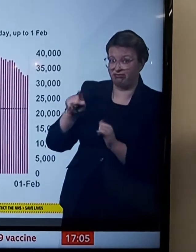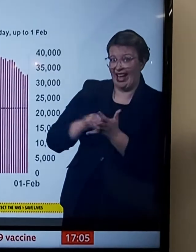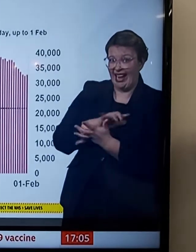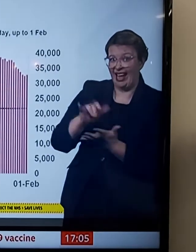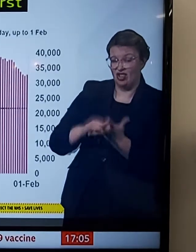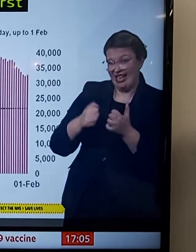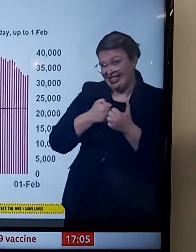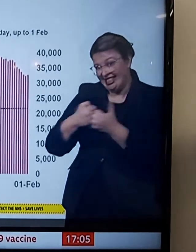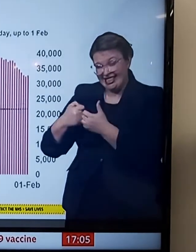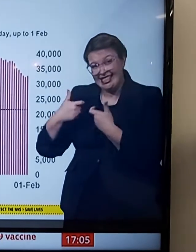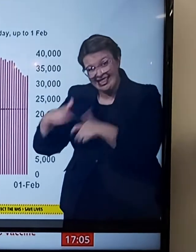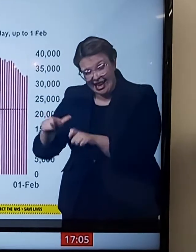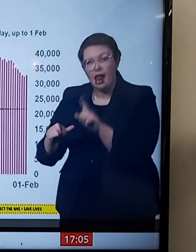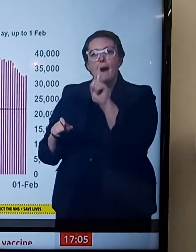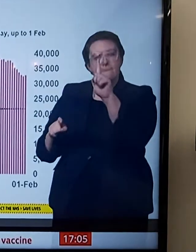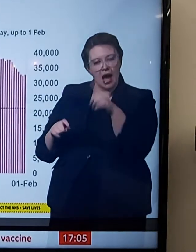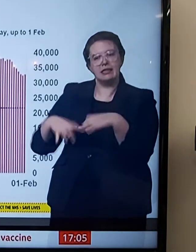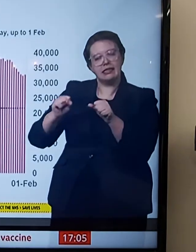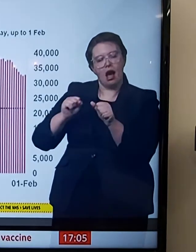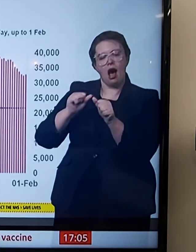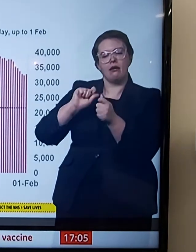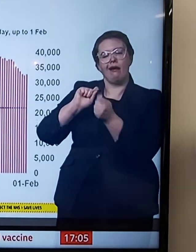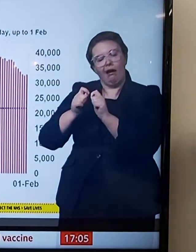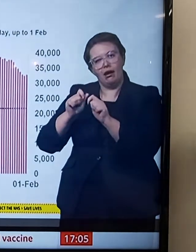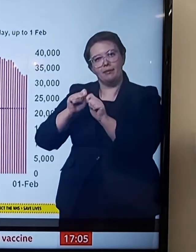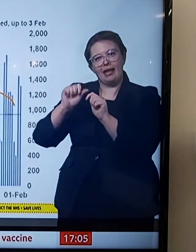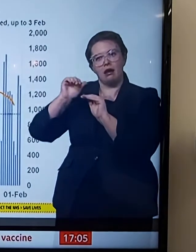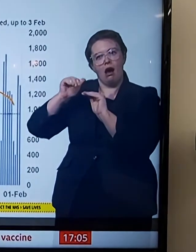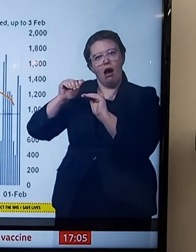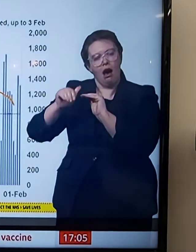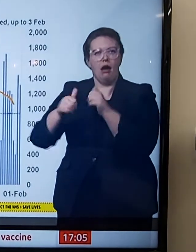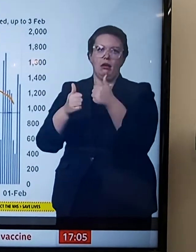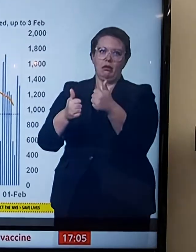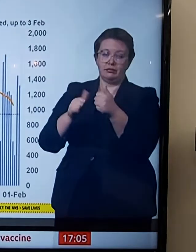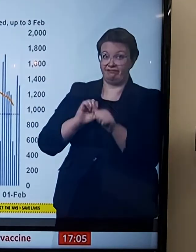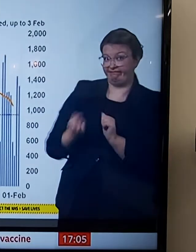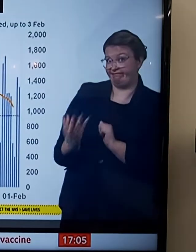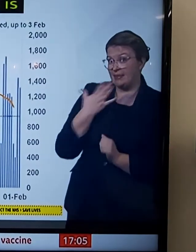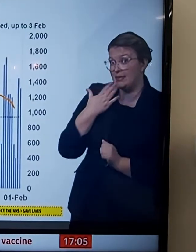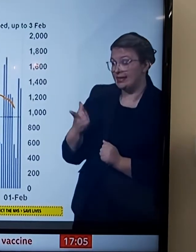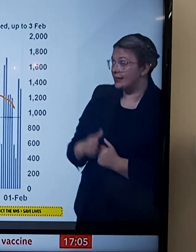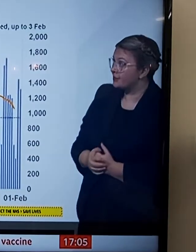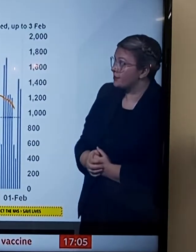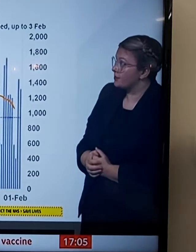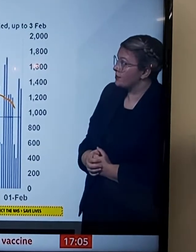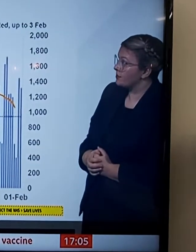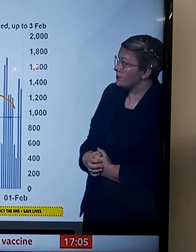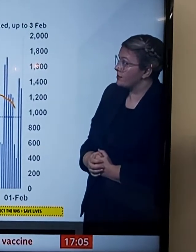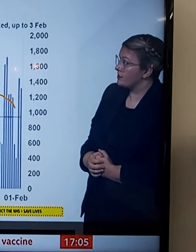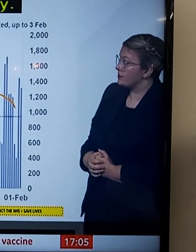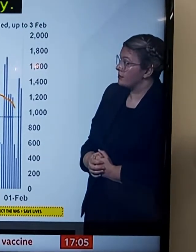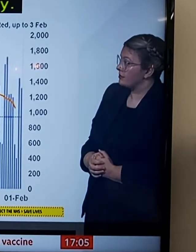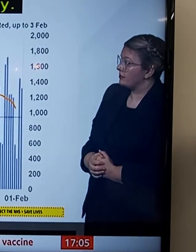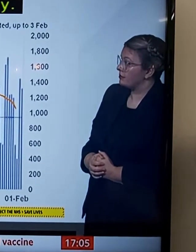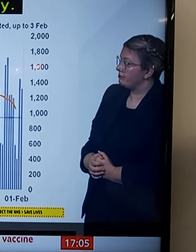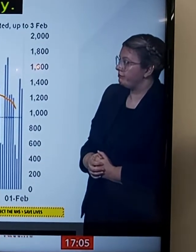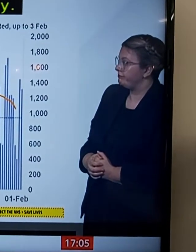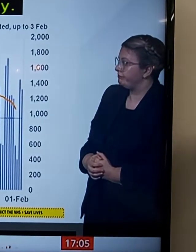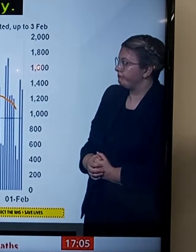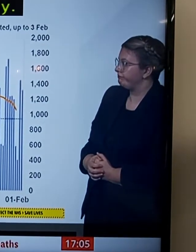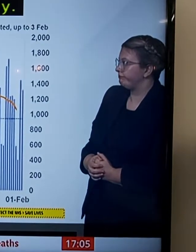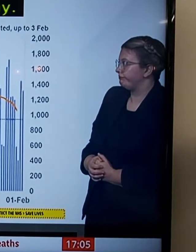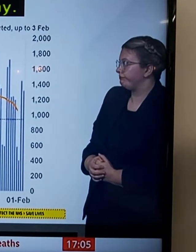but it is one that is heading the right way. Next slide, please. and it is good to see that as